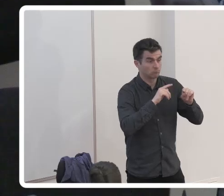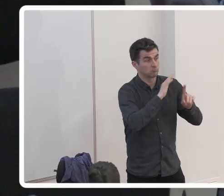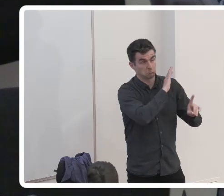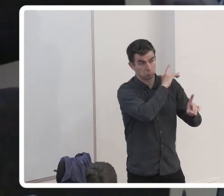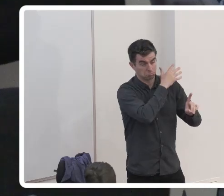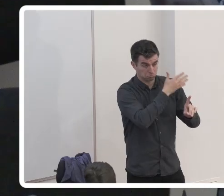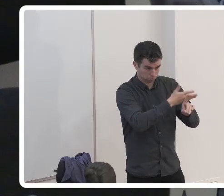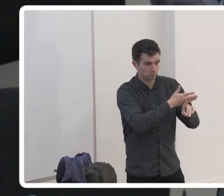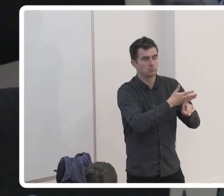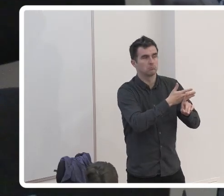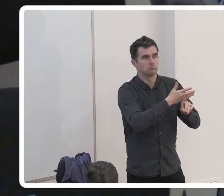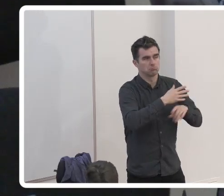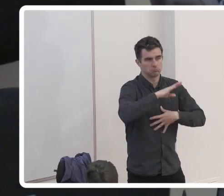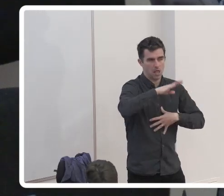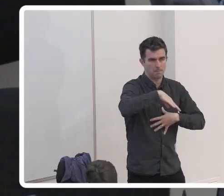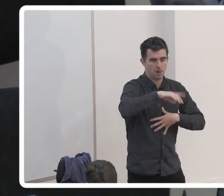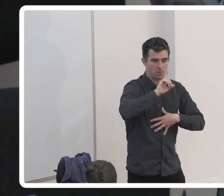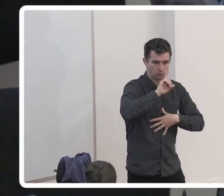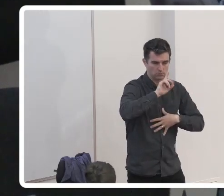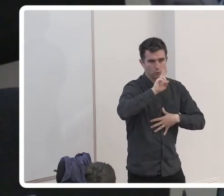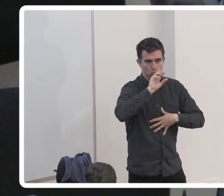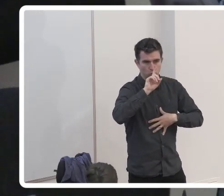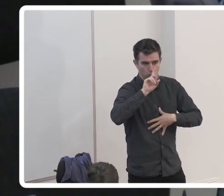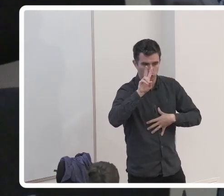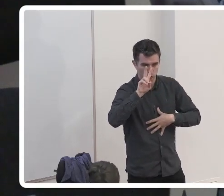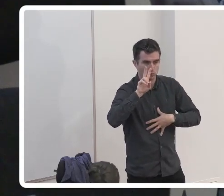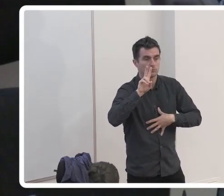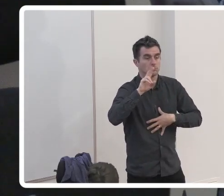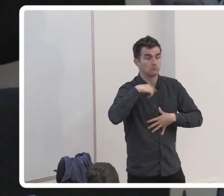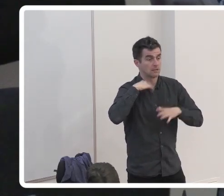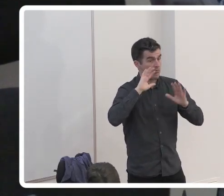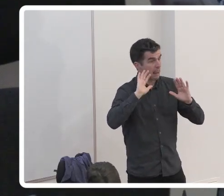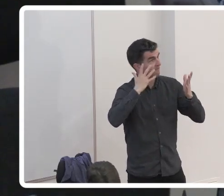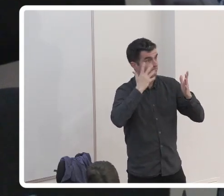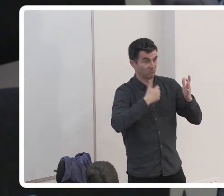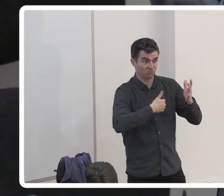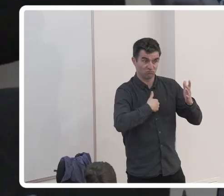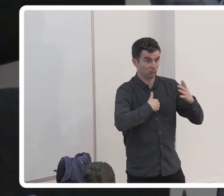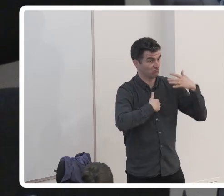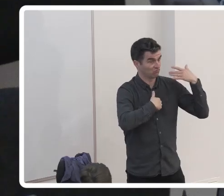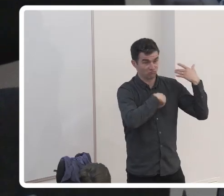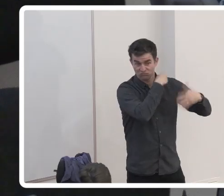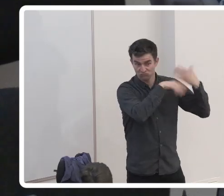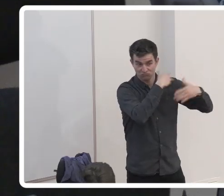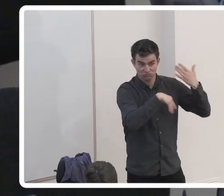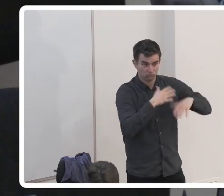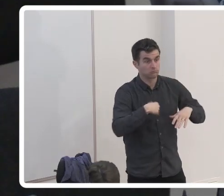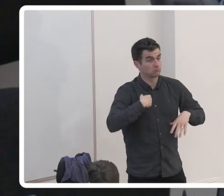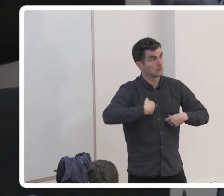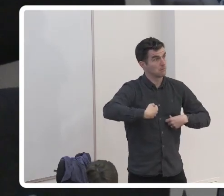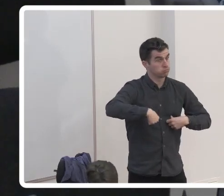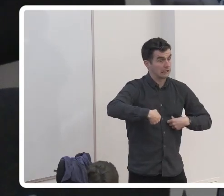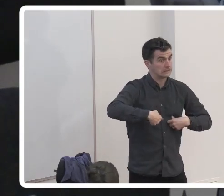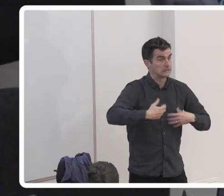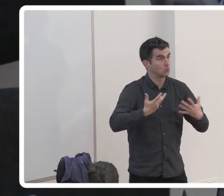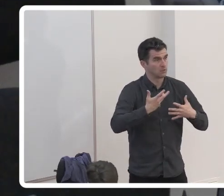part of Europe. It was founded in 2003 in Zagreb. I'm a member of the Board of Inclusion Europe and the president of the European Platform